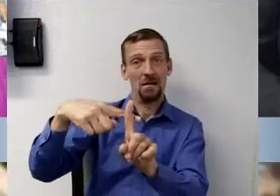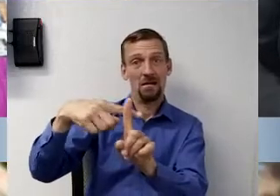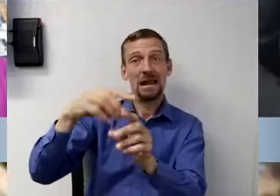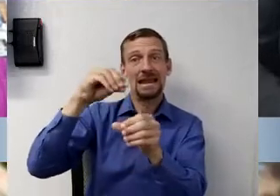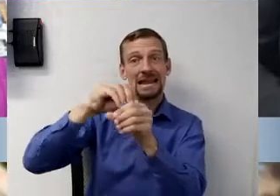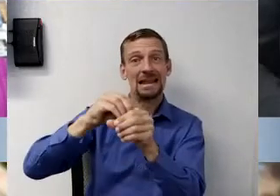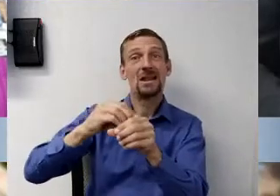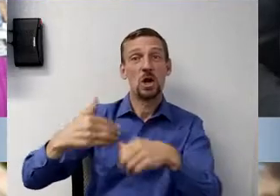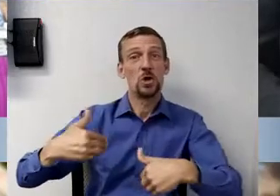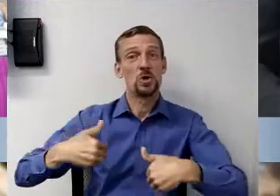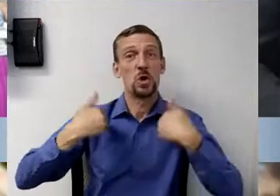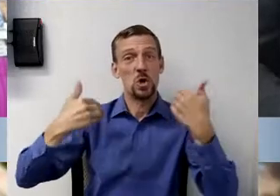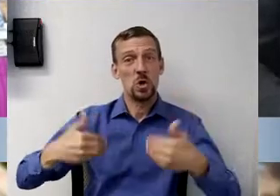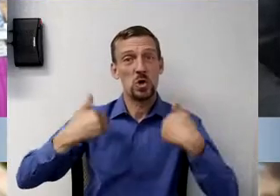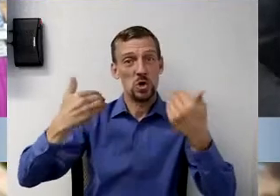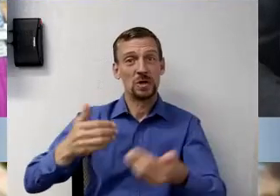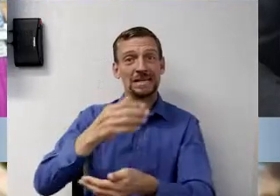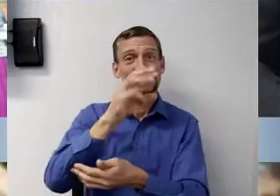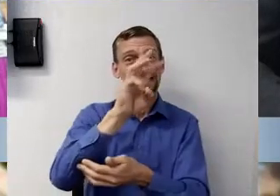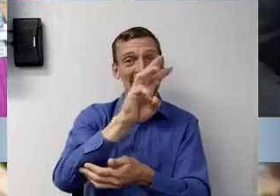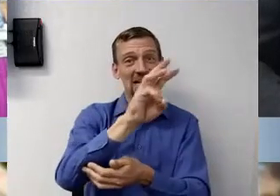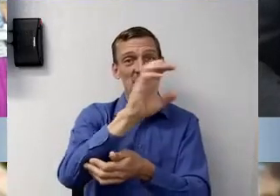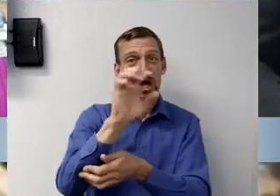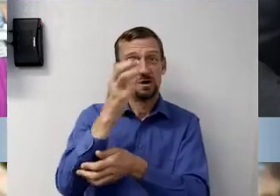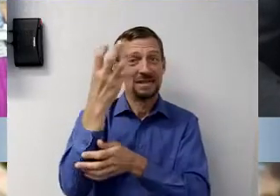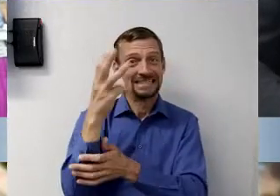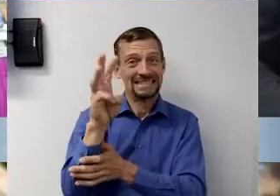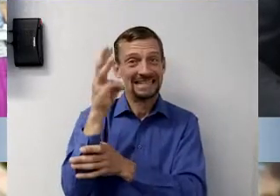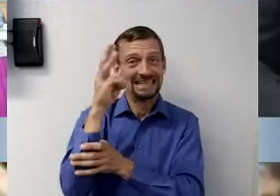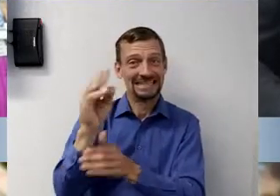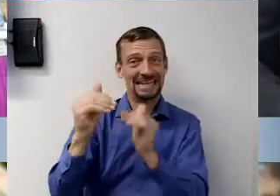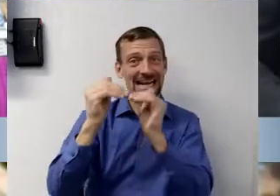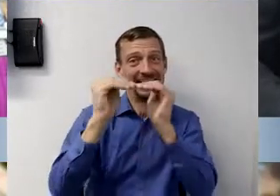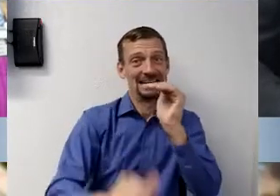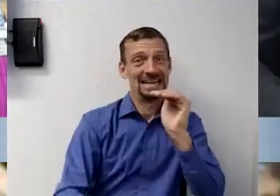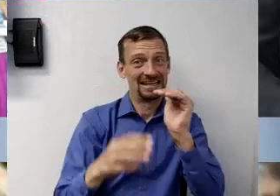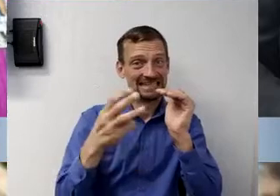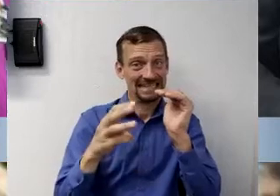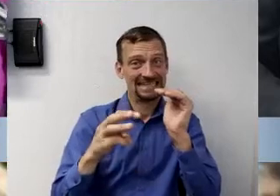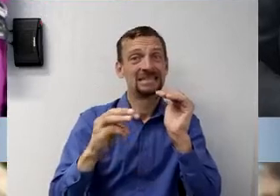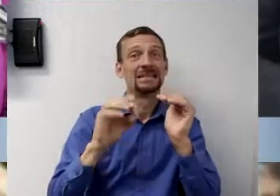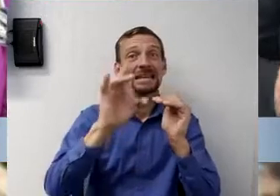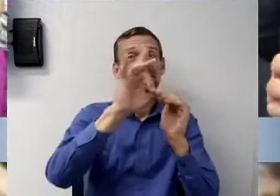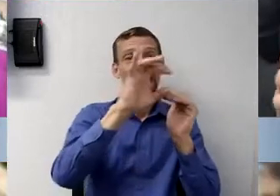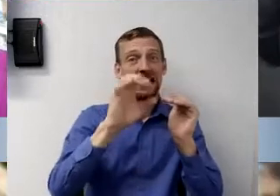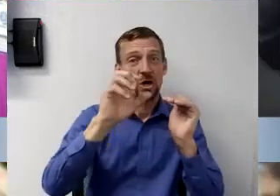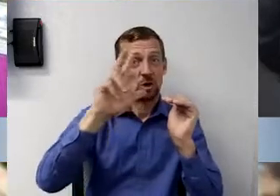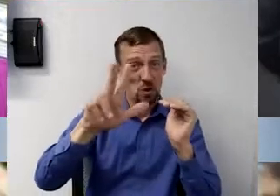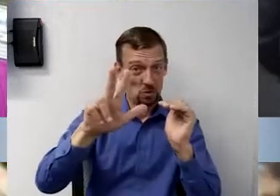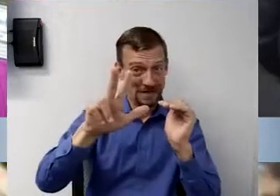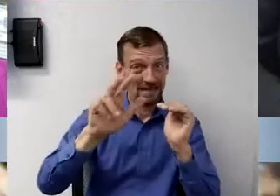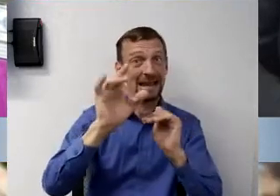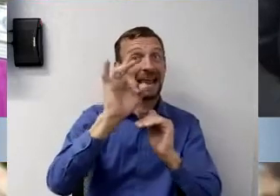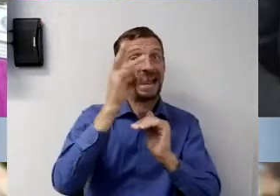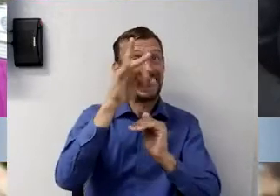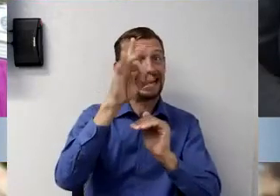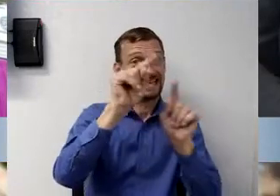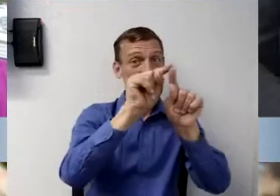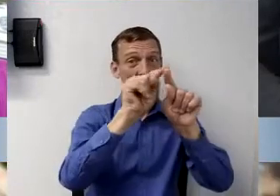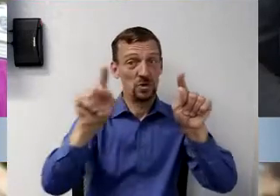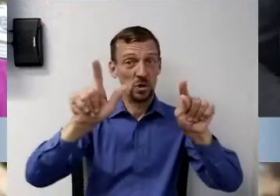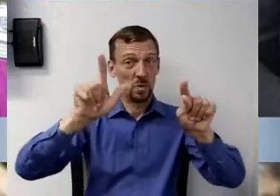younger population, 616 less than 17 years old, 803 between that 18 and